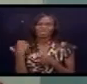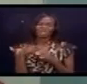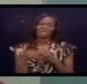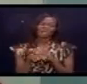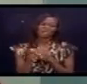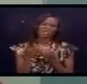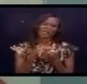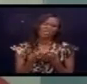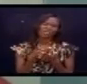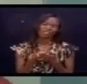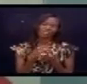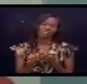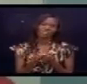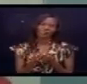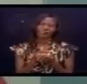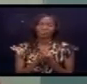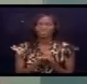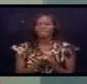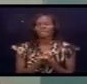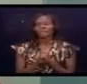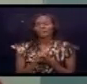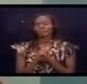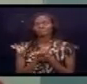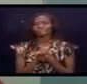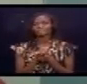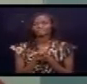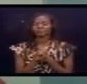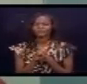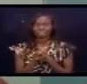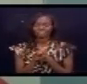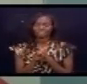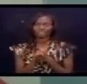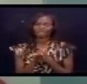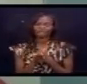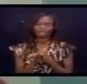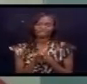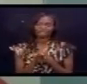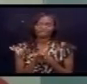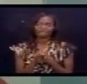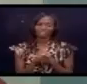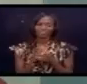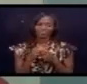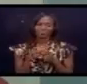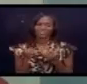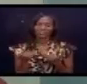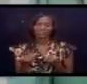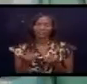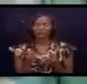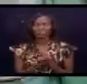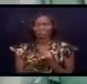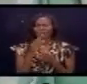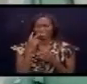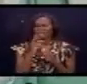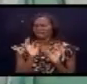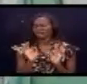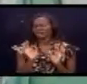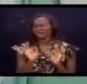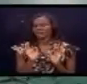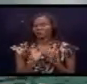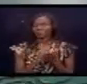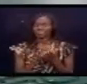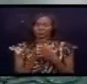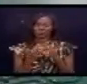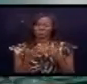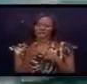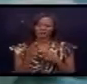In the past, hygiene was a bit of a challenge as I was sometimes unable to clean myself thoroughly. But now I feel good about having been